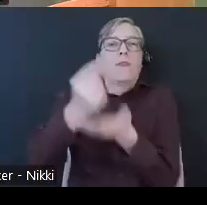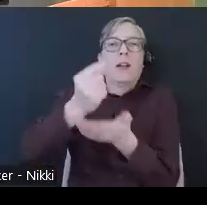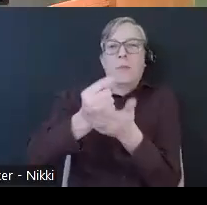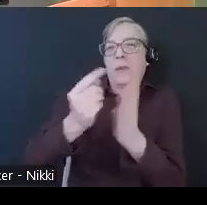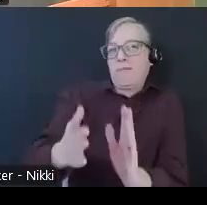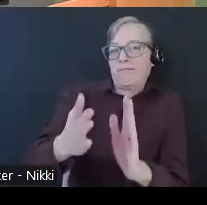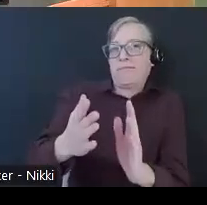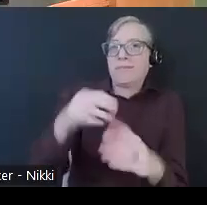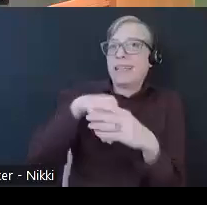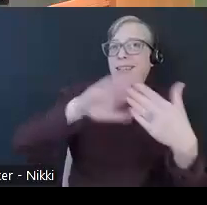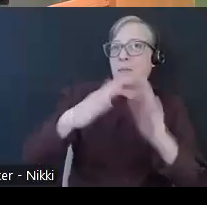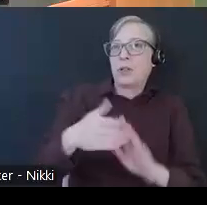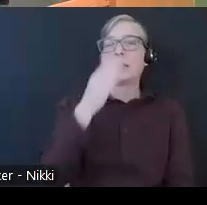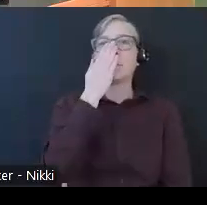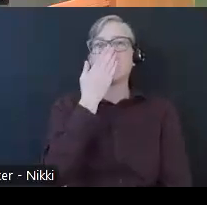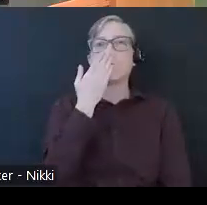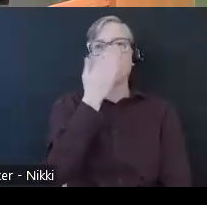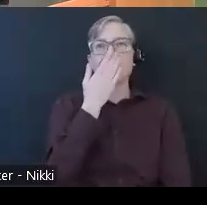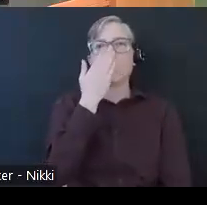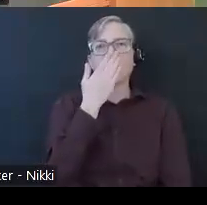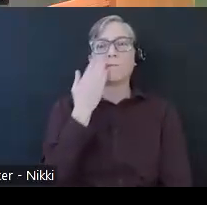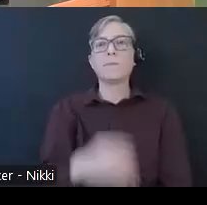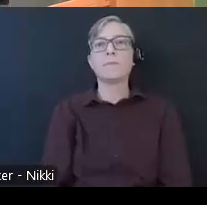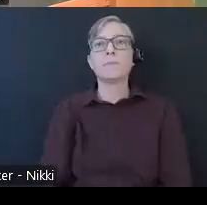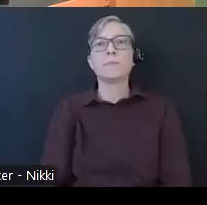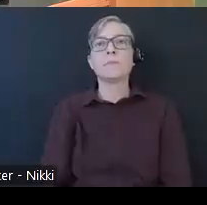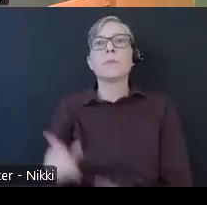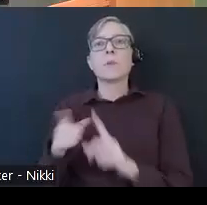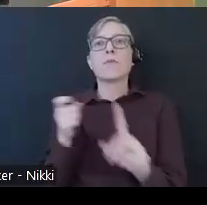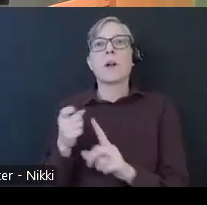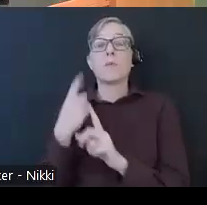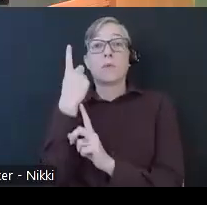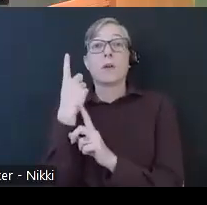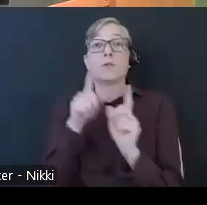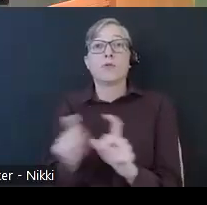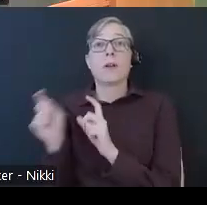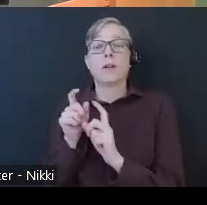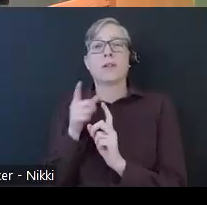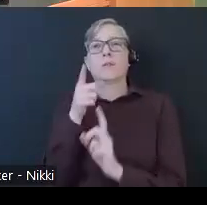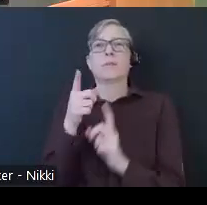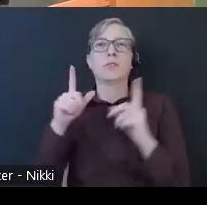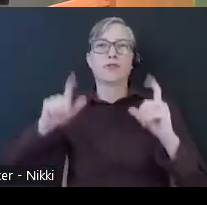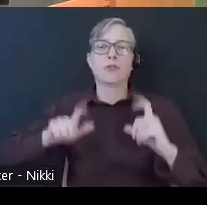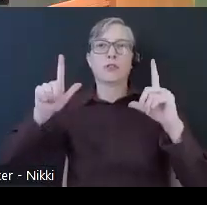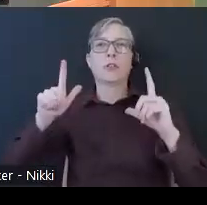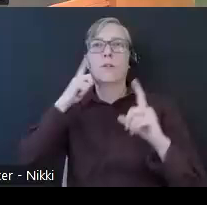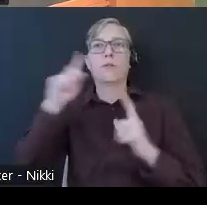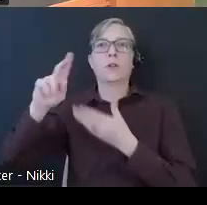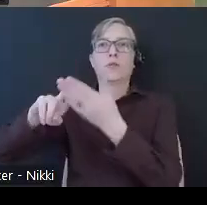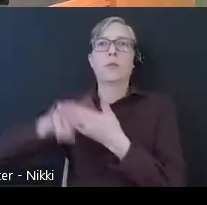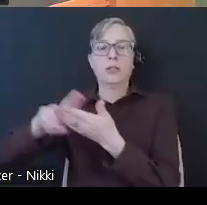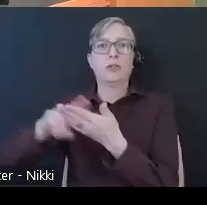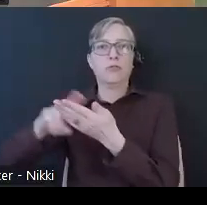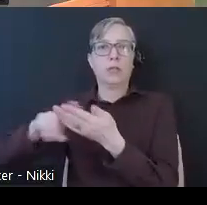This is a screenshot from our Bypassing the Blues trial of what our intervention case review registry looked like. We developed this,